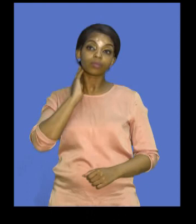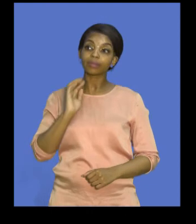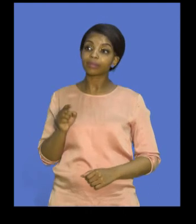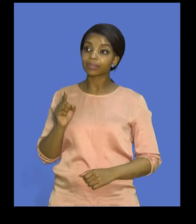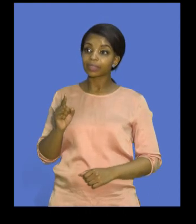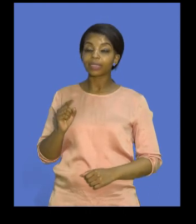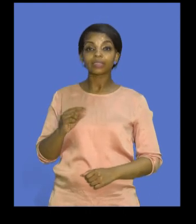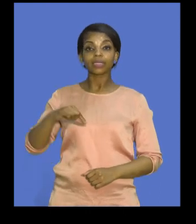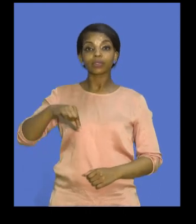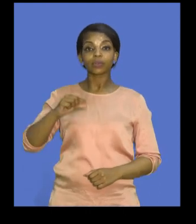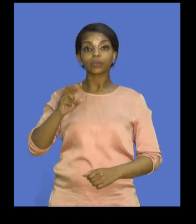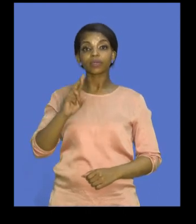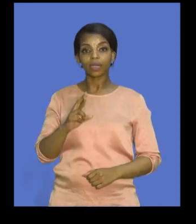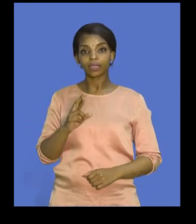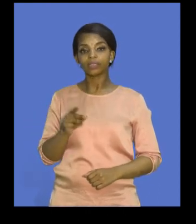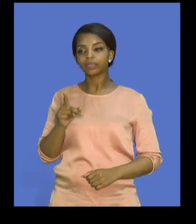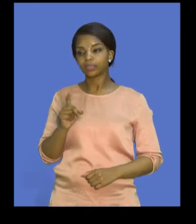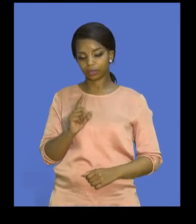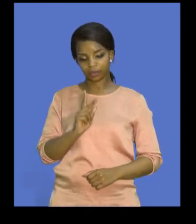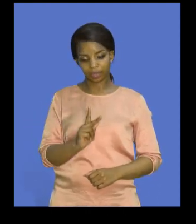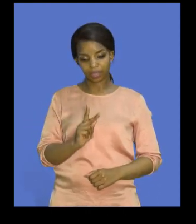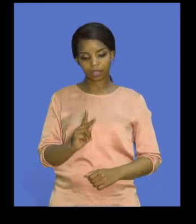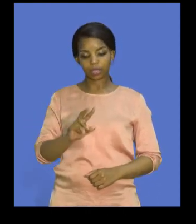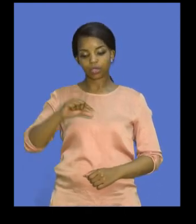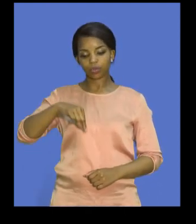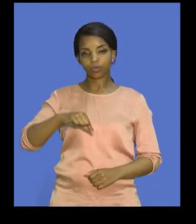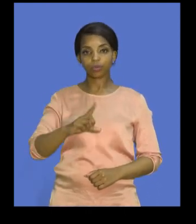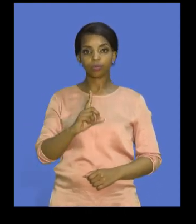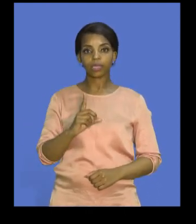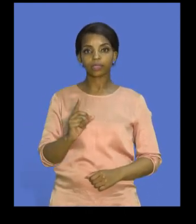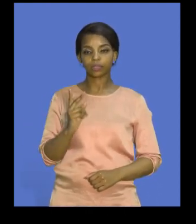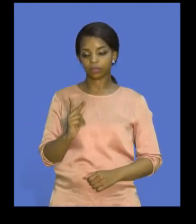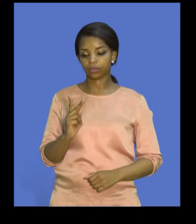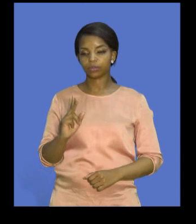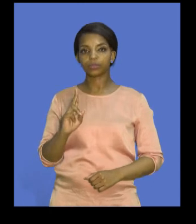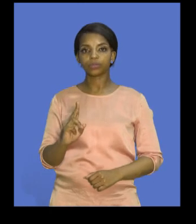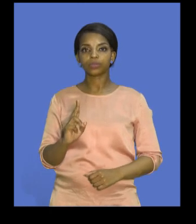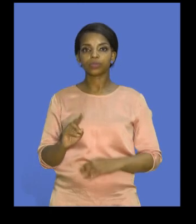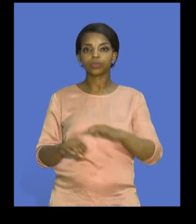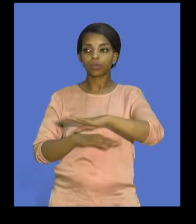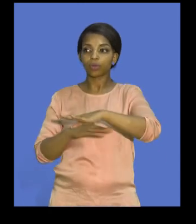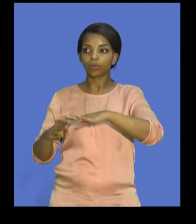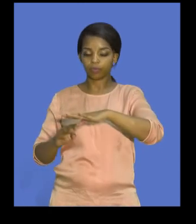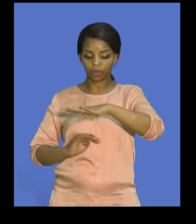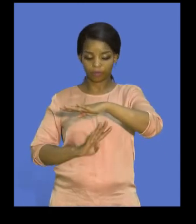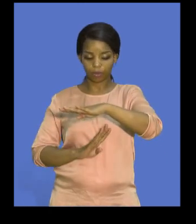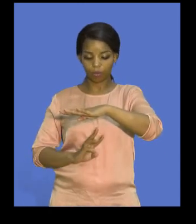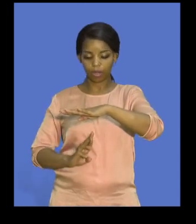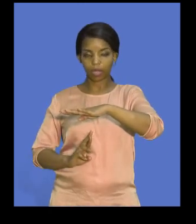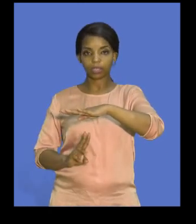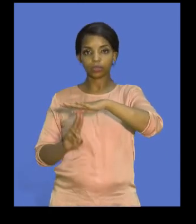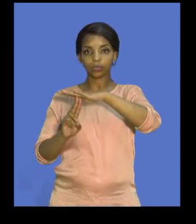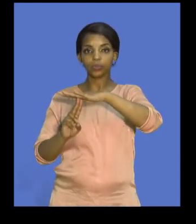K Q1 Q2 over 4R squared. Okay, so this is